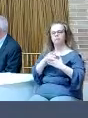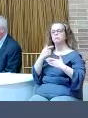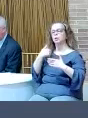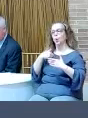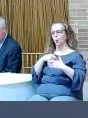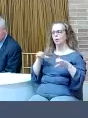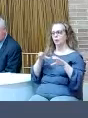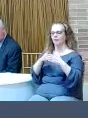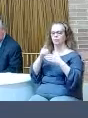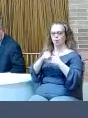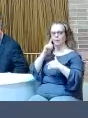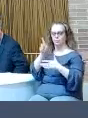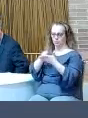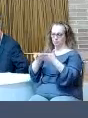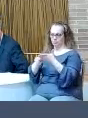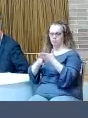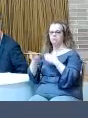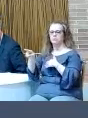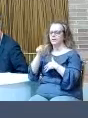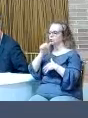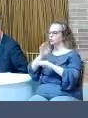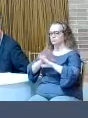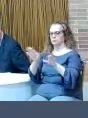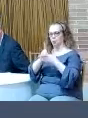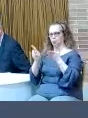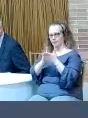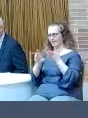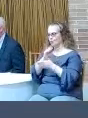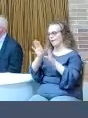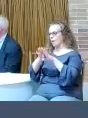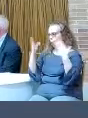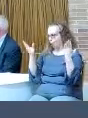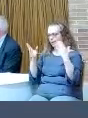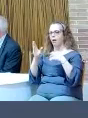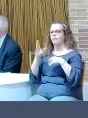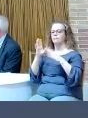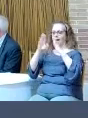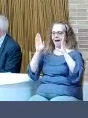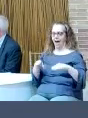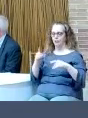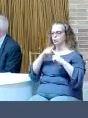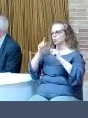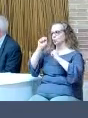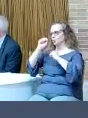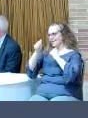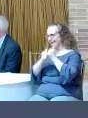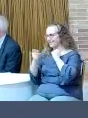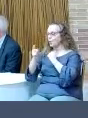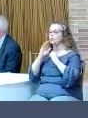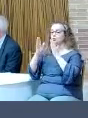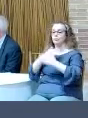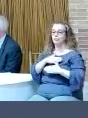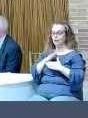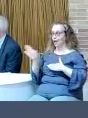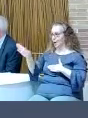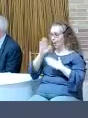not continue to discriminate and to open up those housing units to everyone so I appreciate everyone's attention